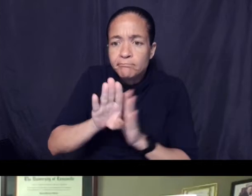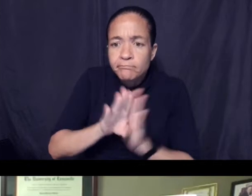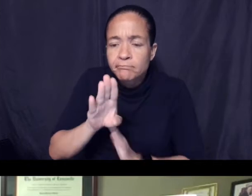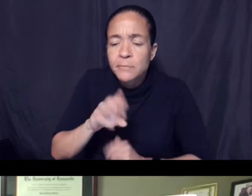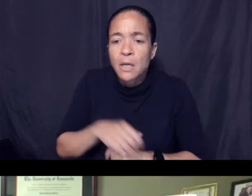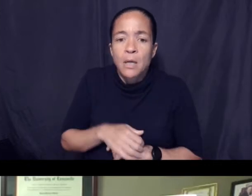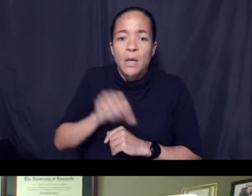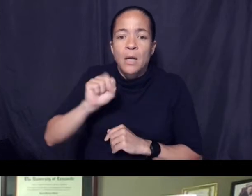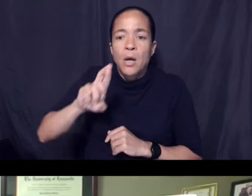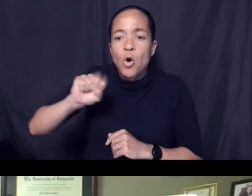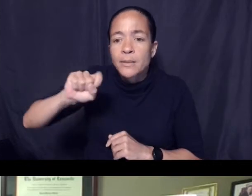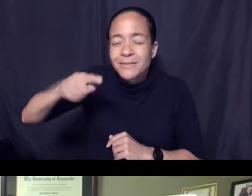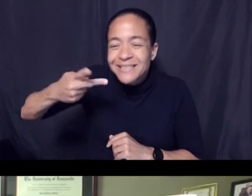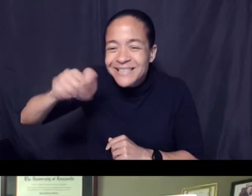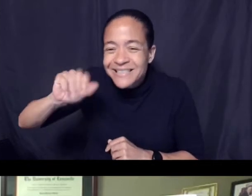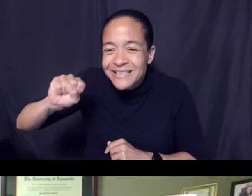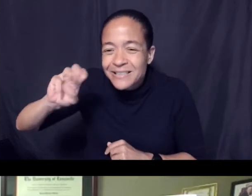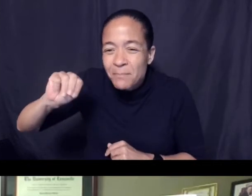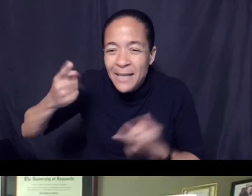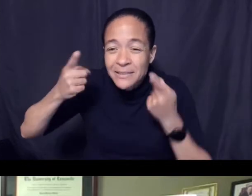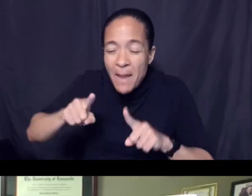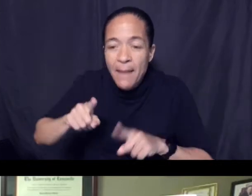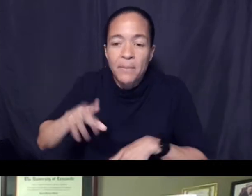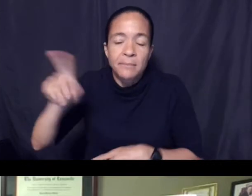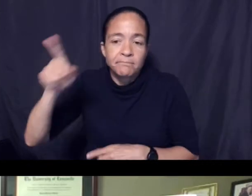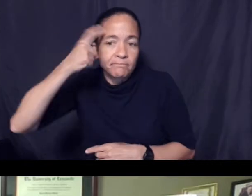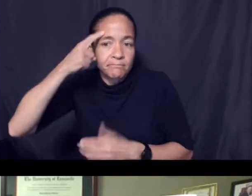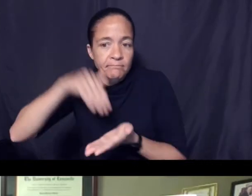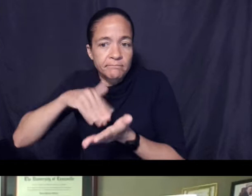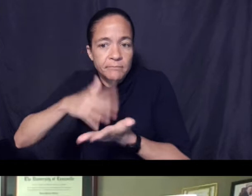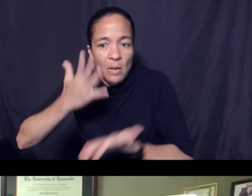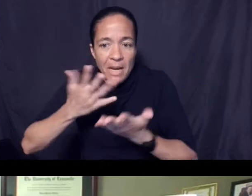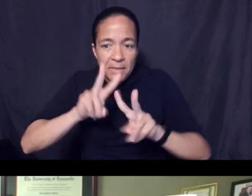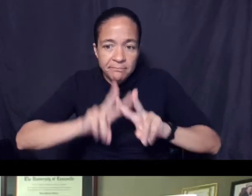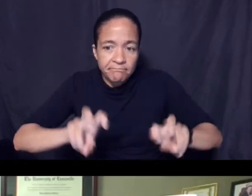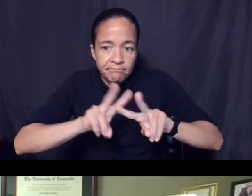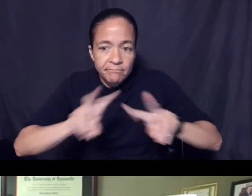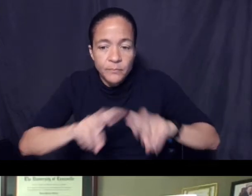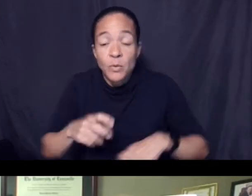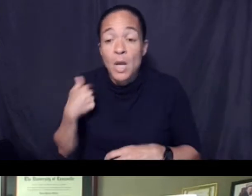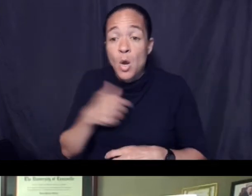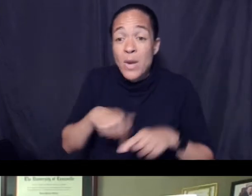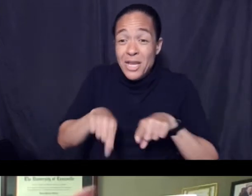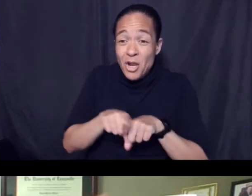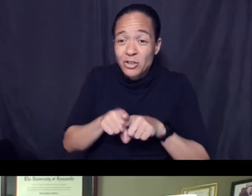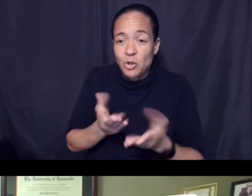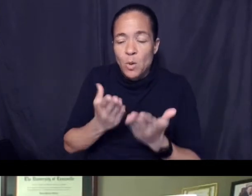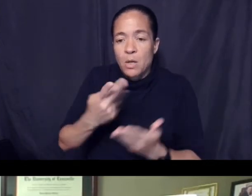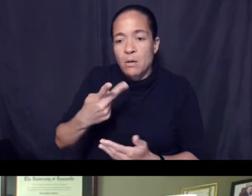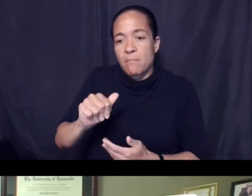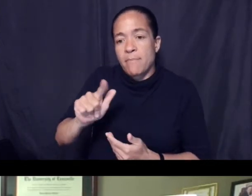with spasms may be followed by neurology as well. Okay. In addition, at our facility, we offer palliative care,